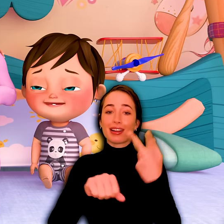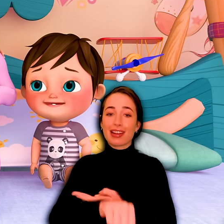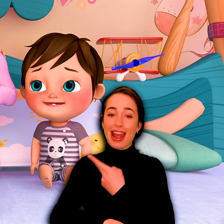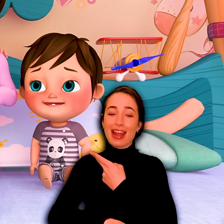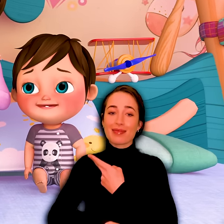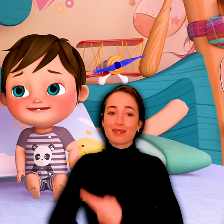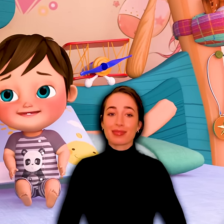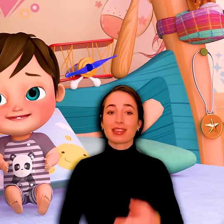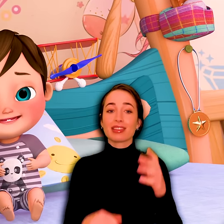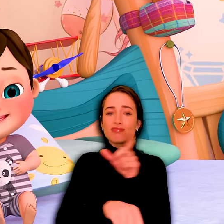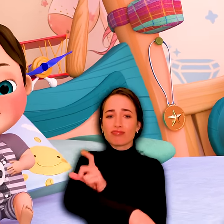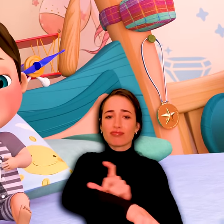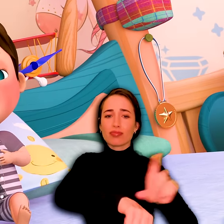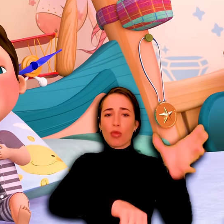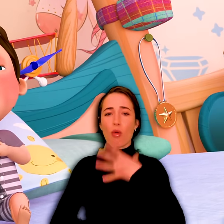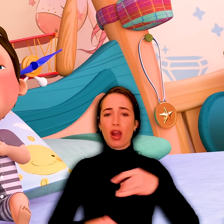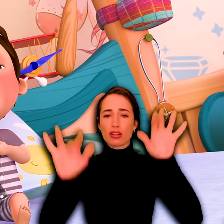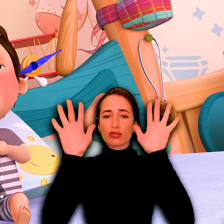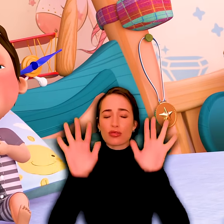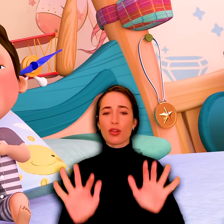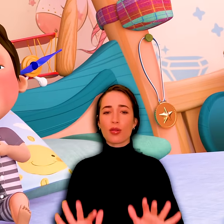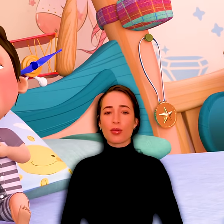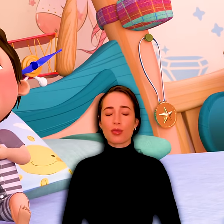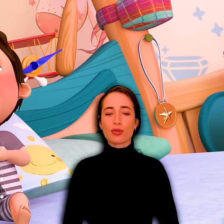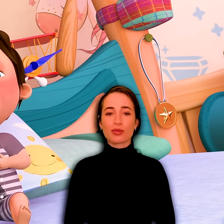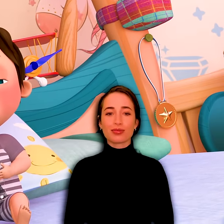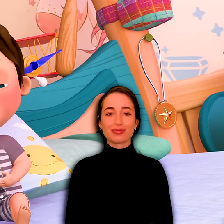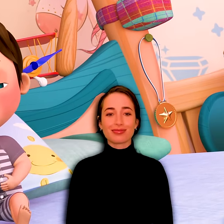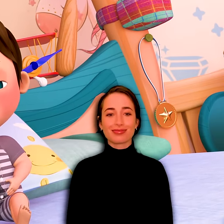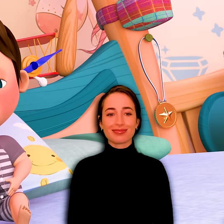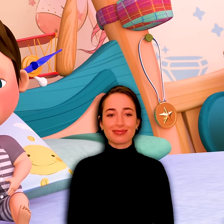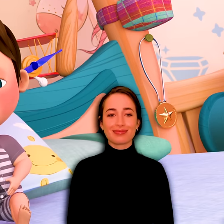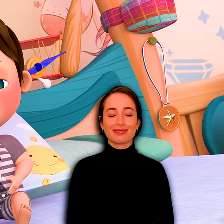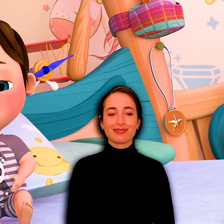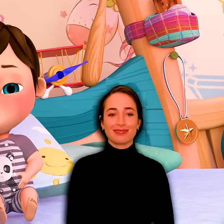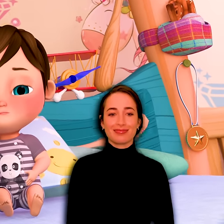we had a little lamb its fleece was white as snow